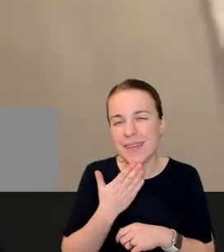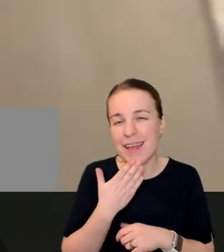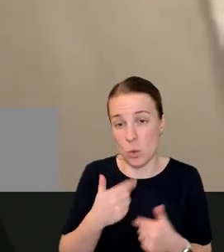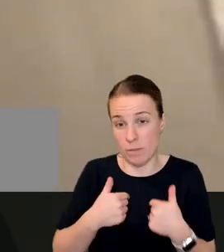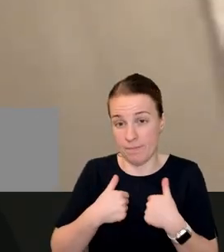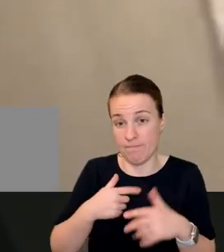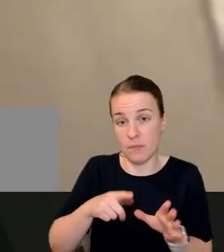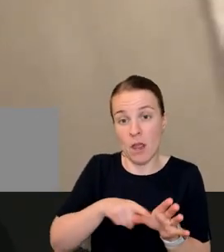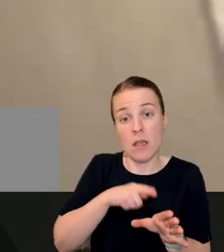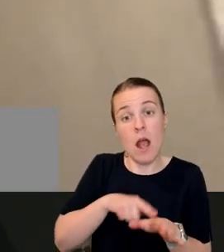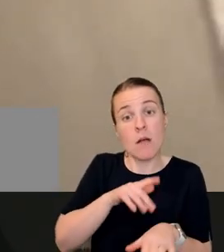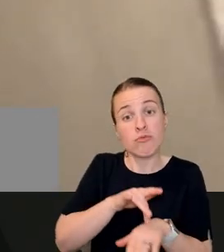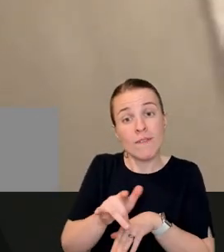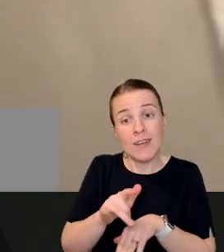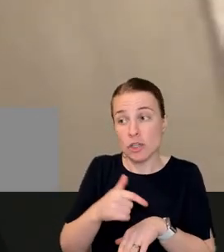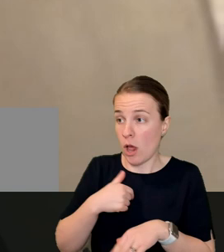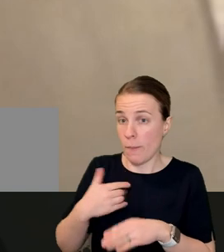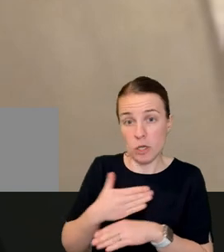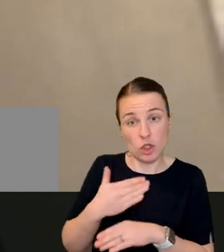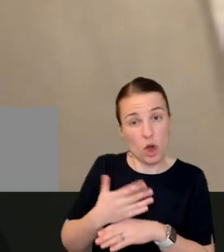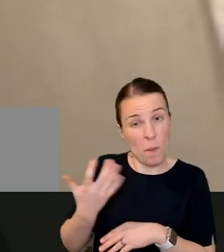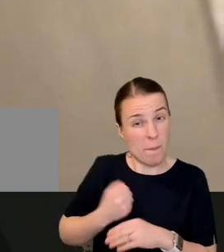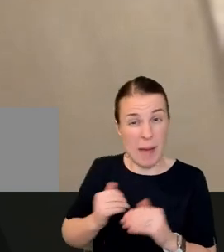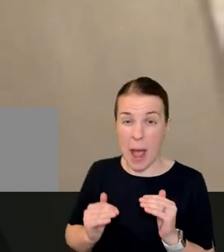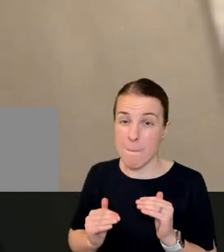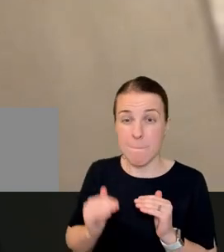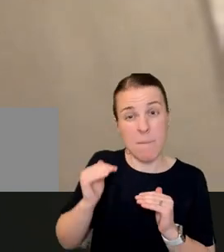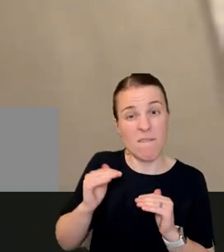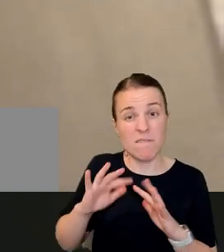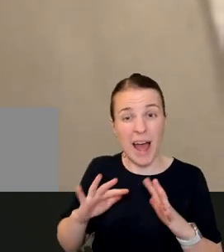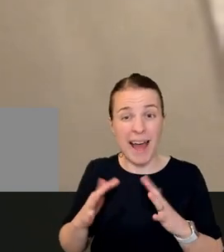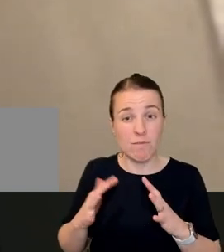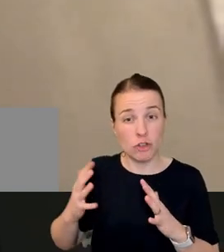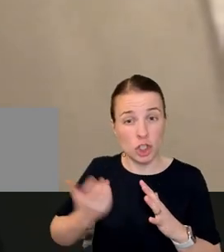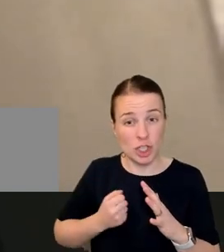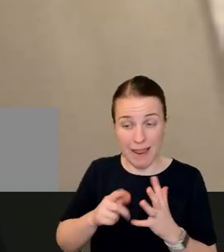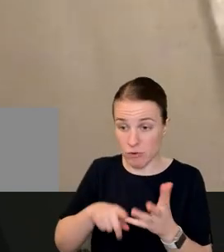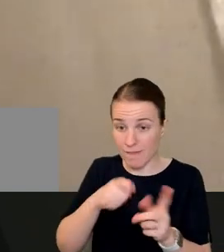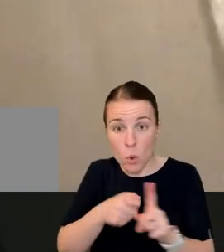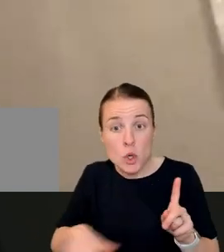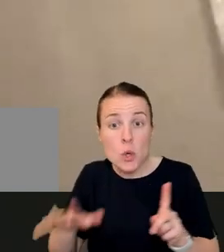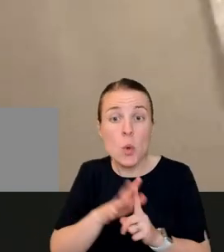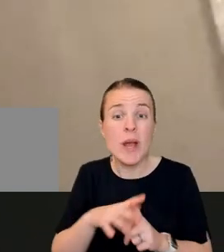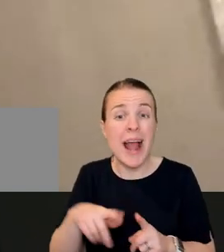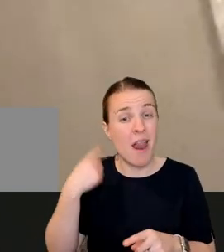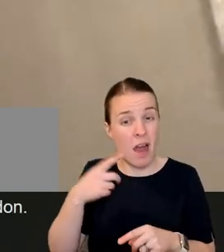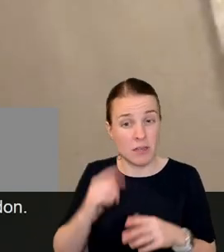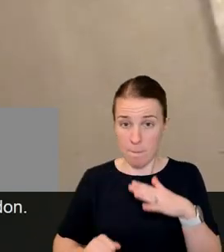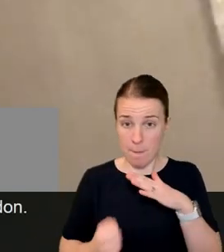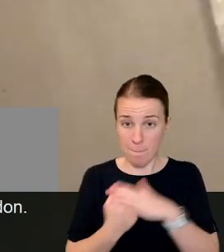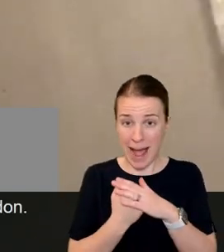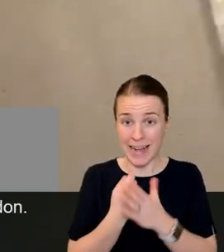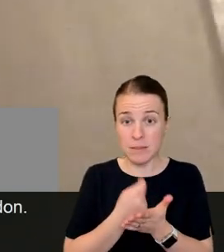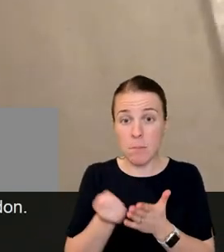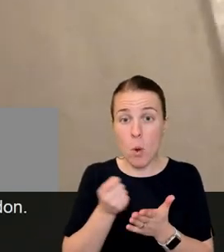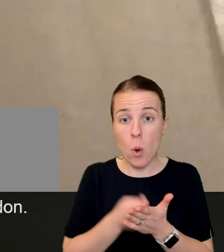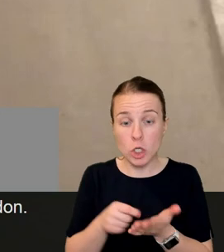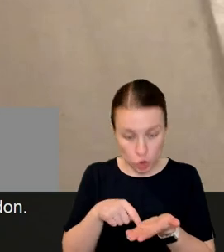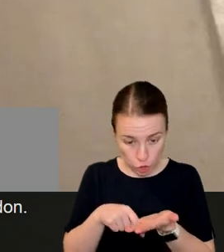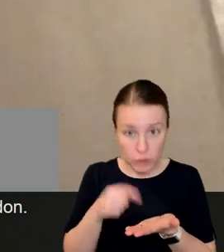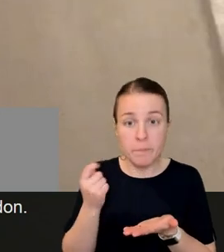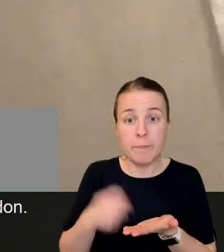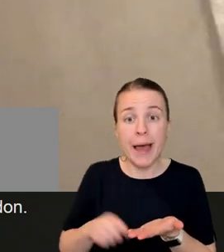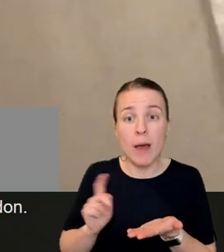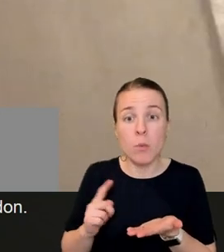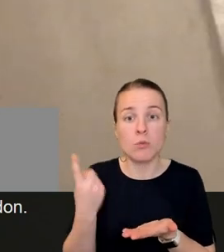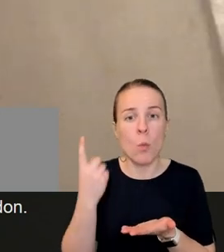a job that pays above the average salary for the UK and London. With the maximum mortgage, I'm only able to buy a one-bedroom flat,